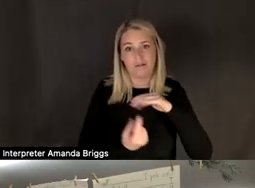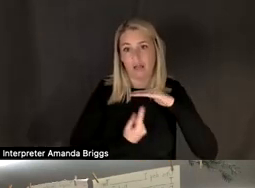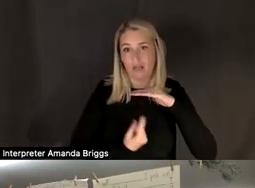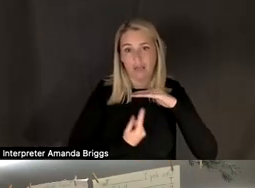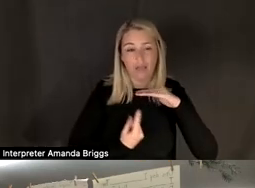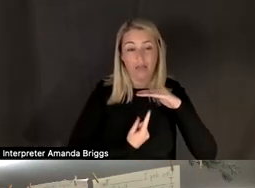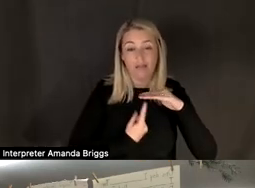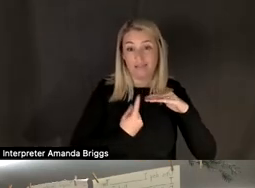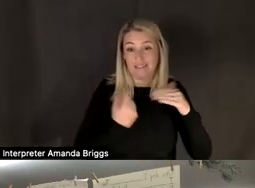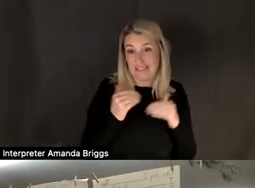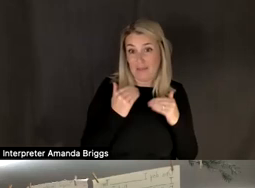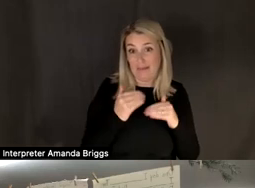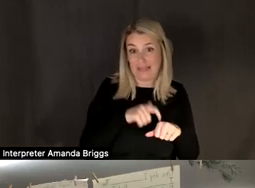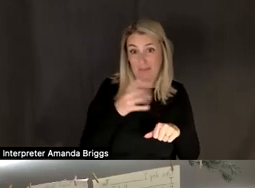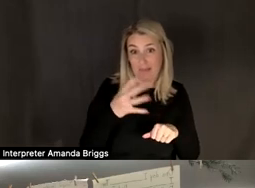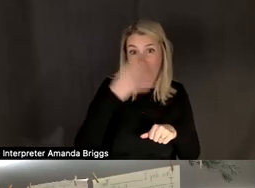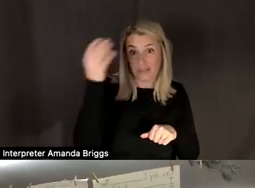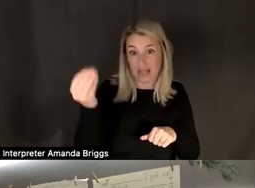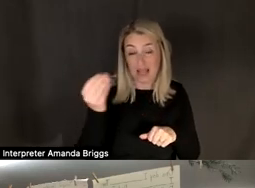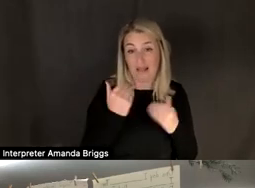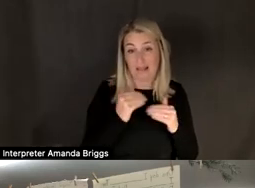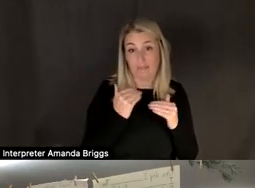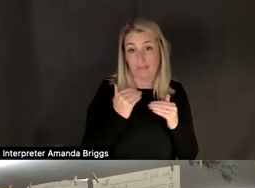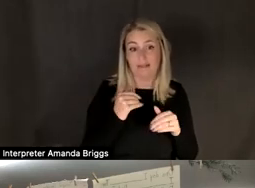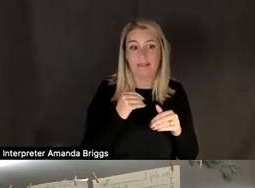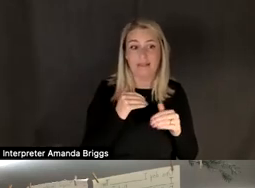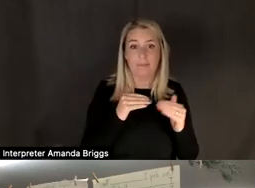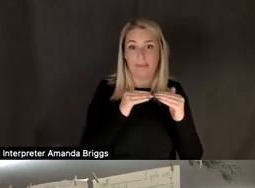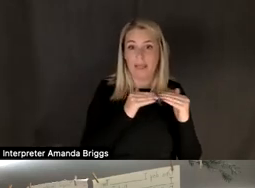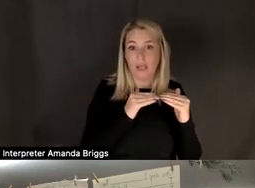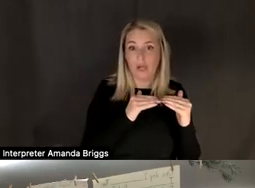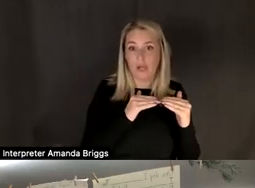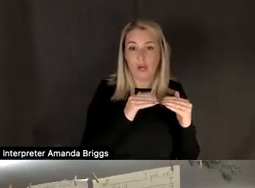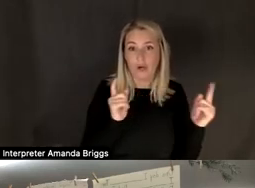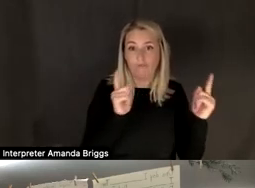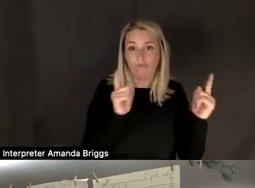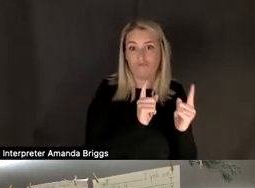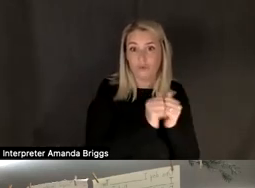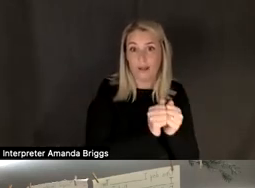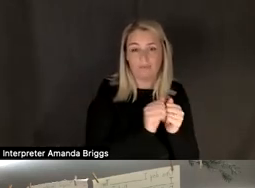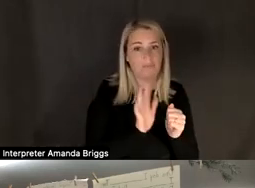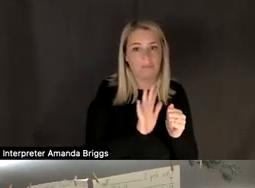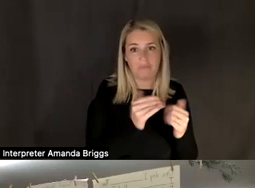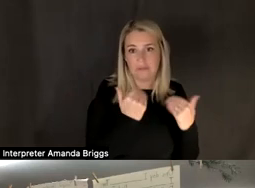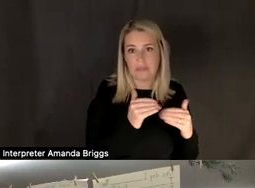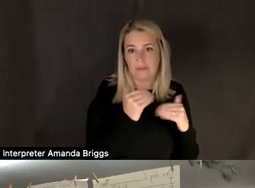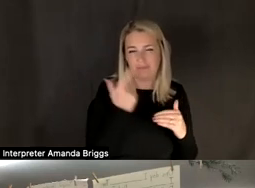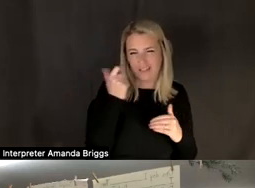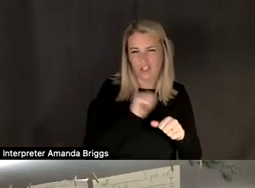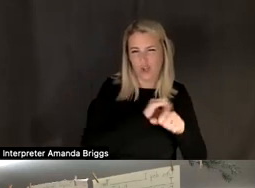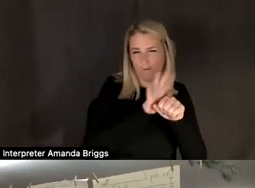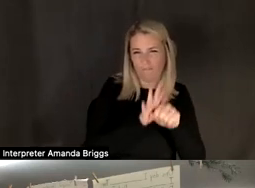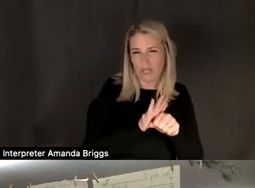the peer contact, we were limiting these things because we had to, right? It was our message that we